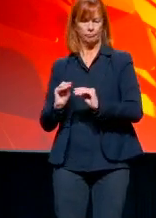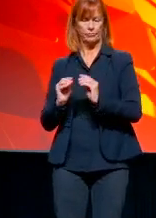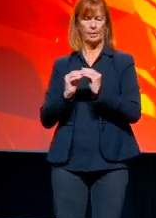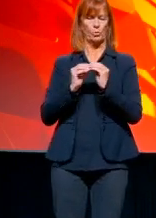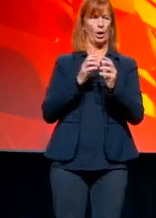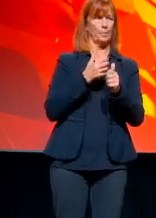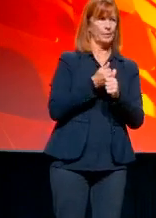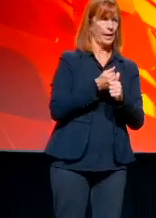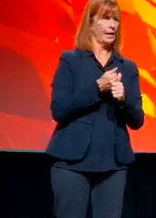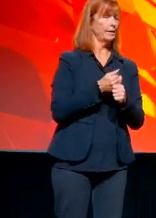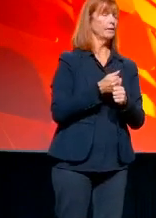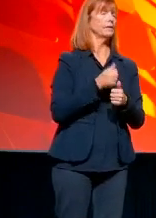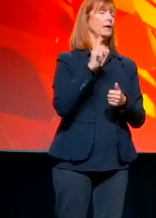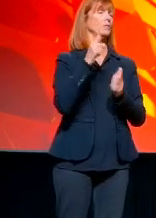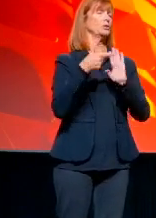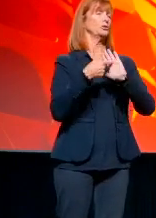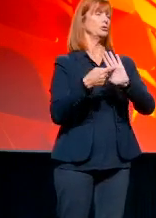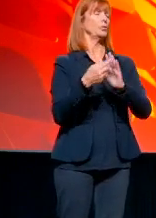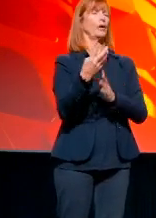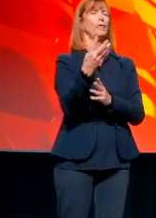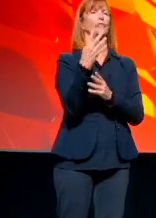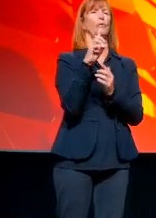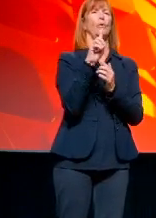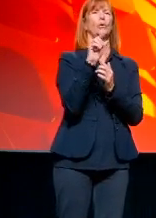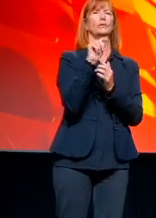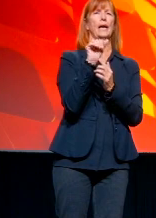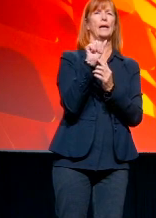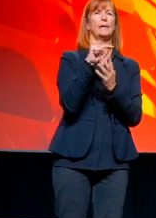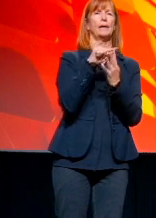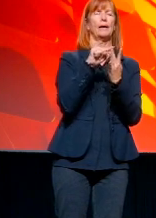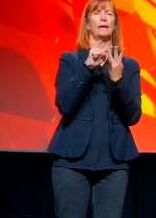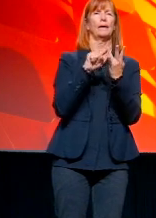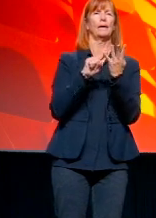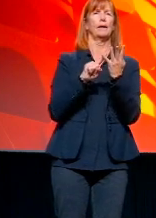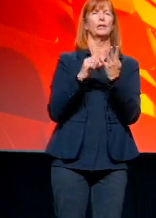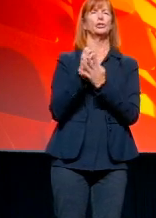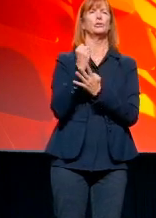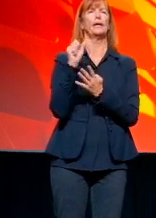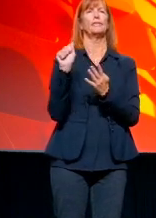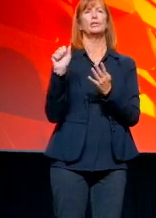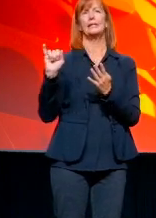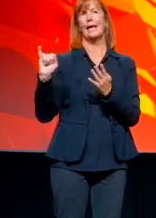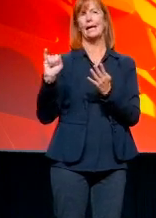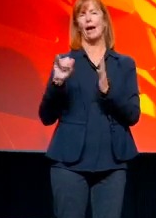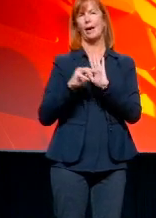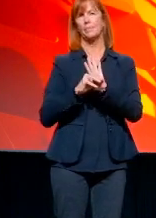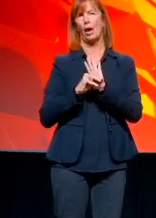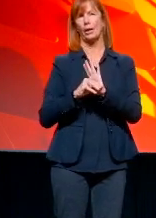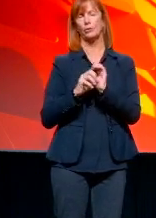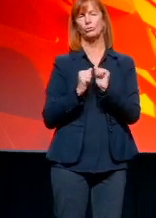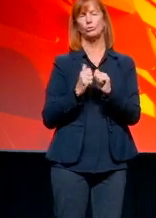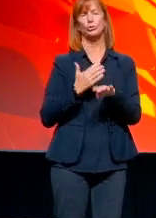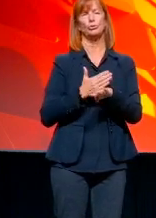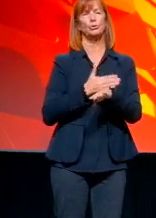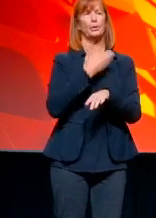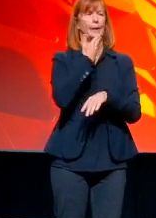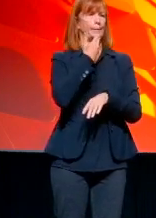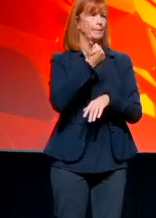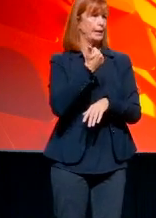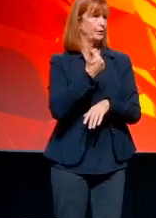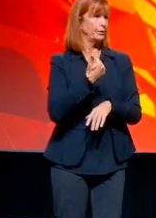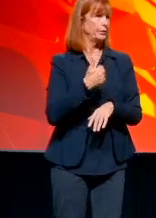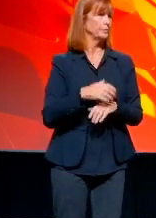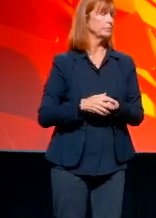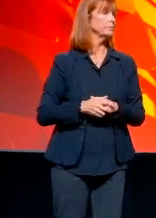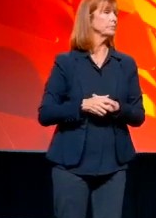here. And we have more data, so we can leverage AI and machine learning models to build a better model. And this